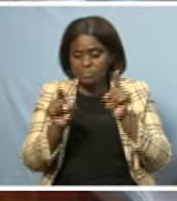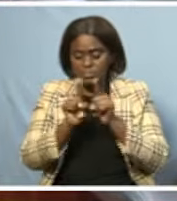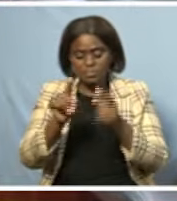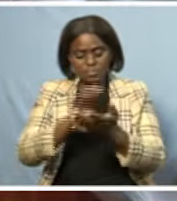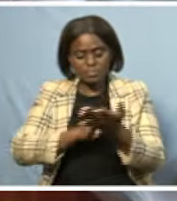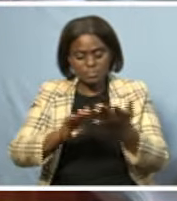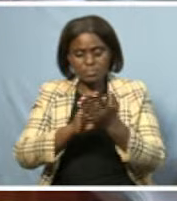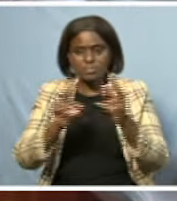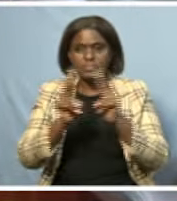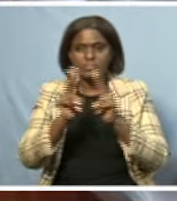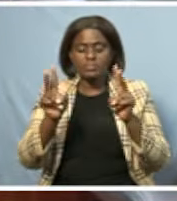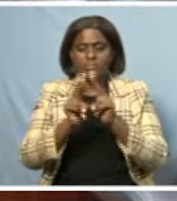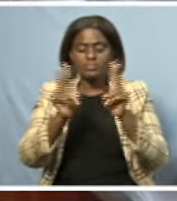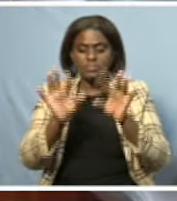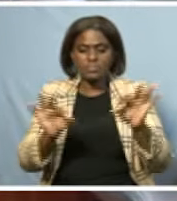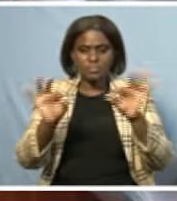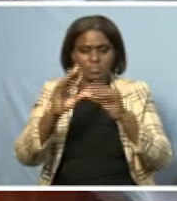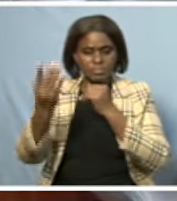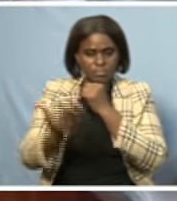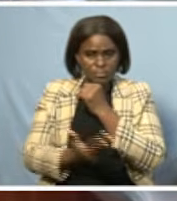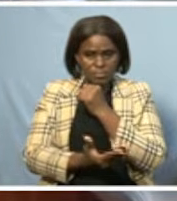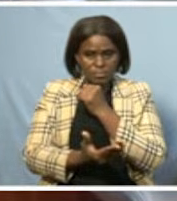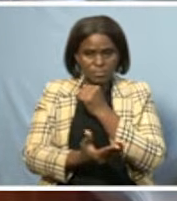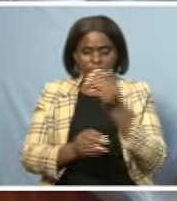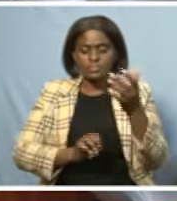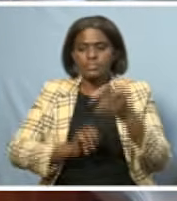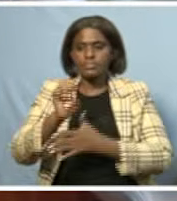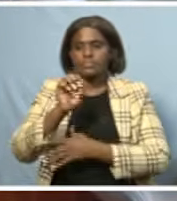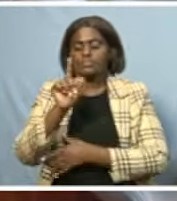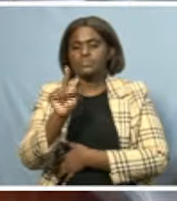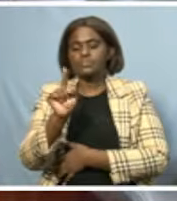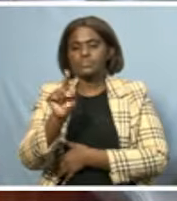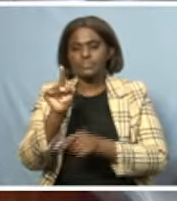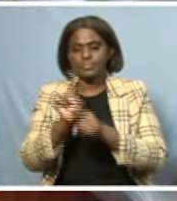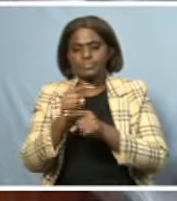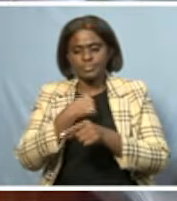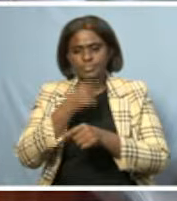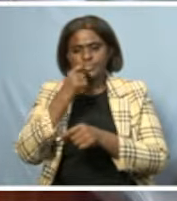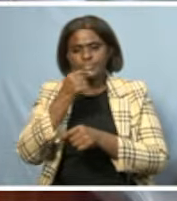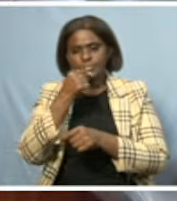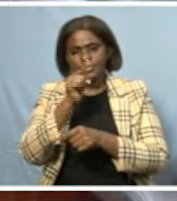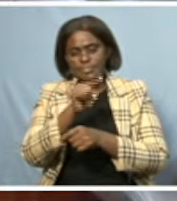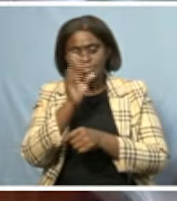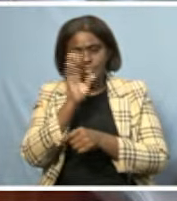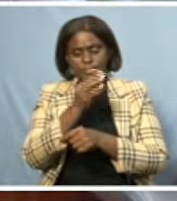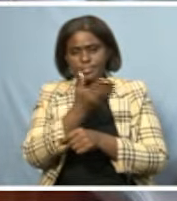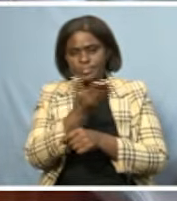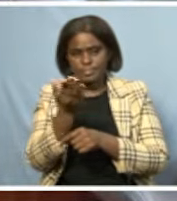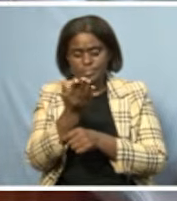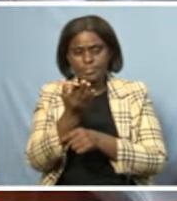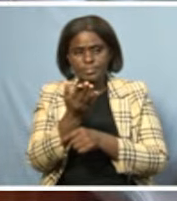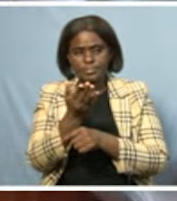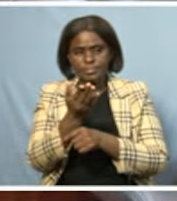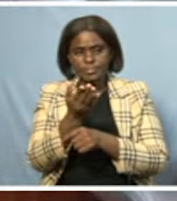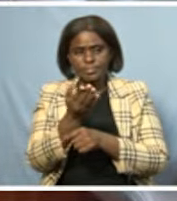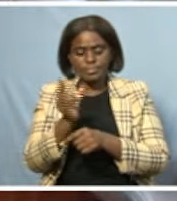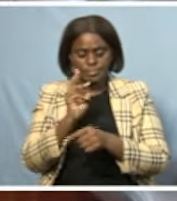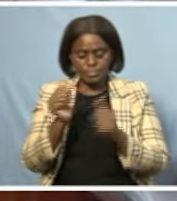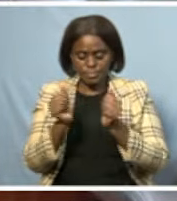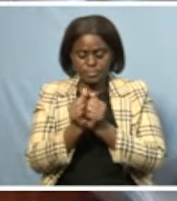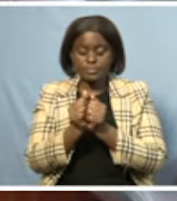basically very, very welcome by the executive. And I must say that